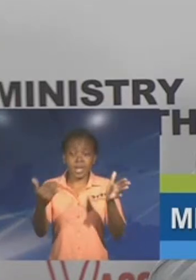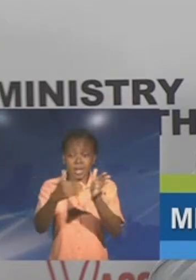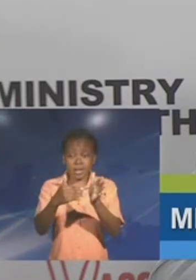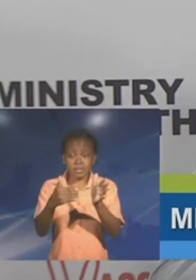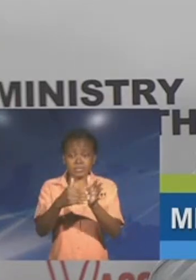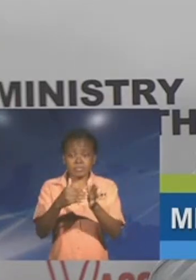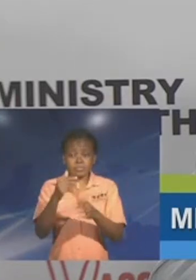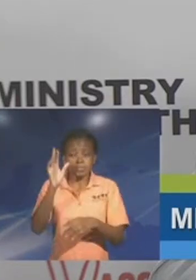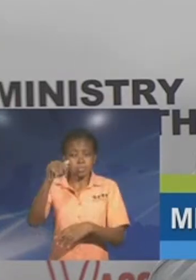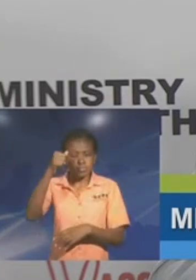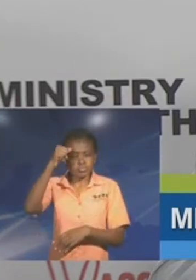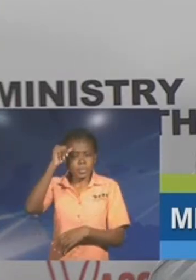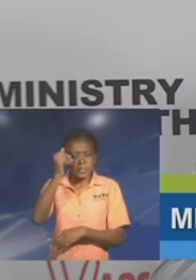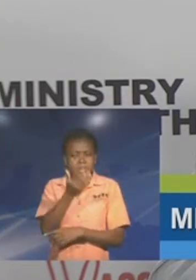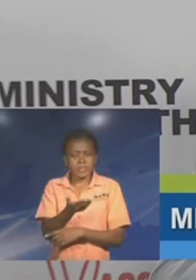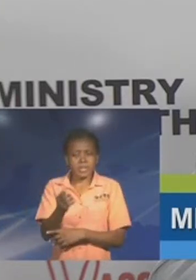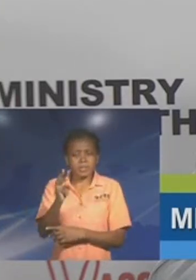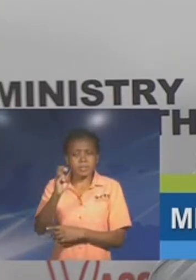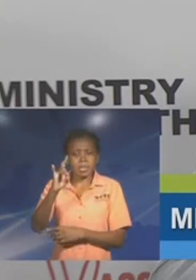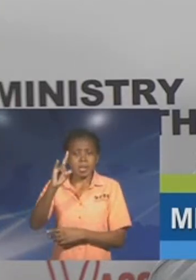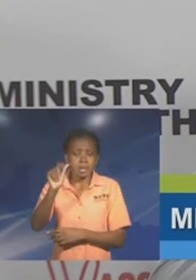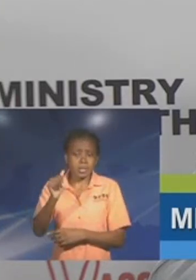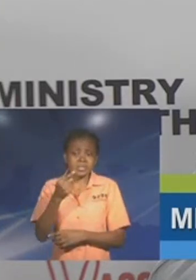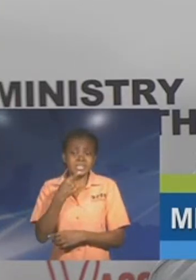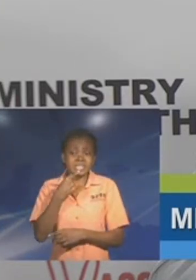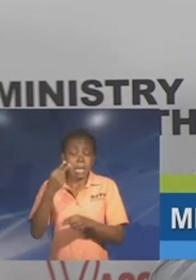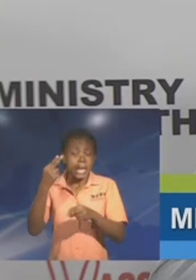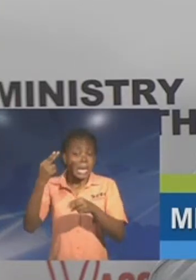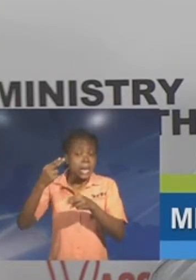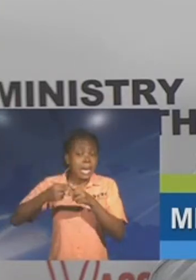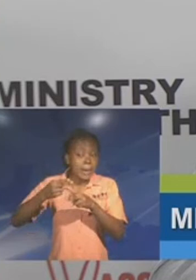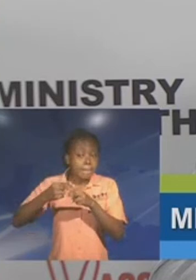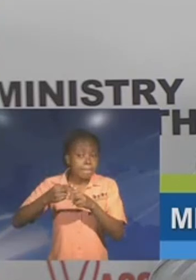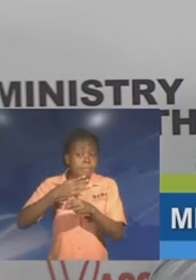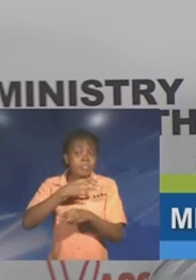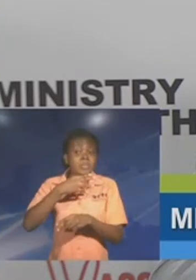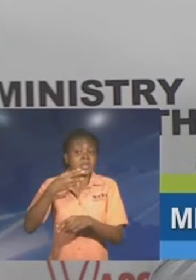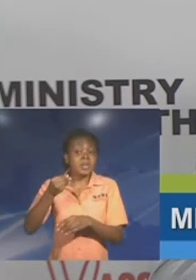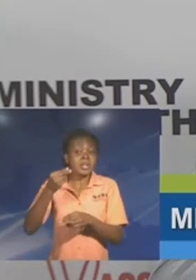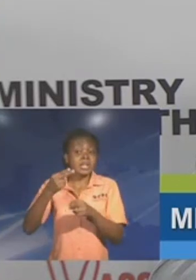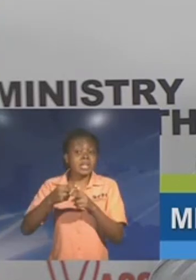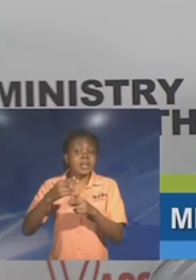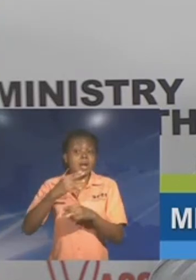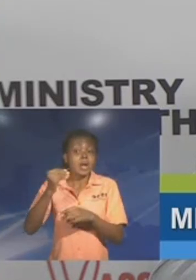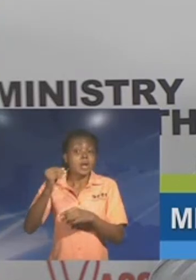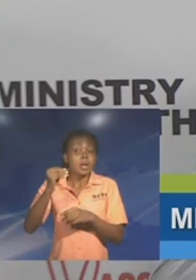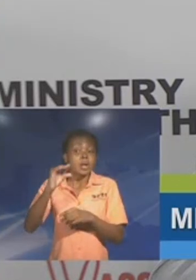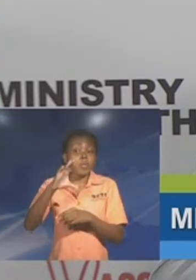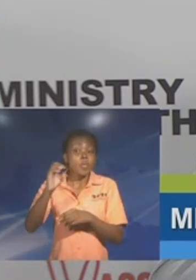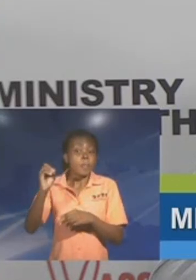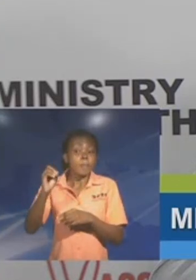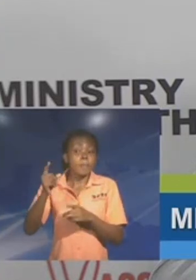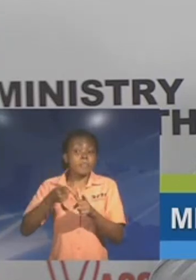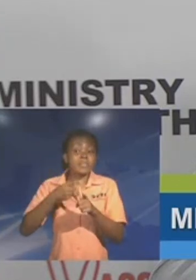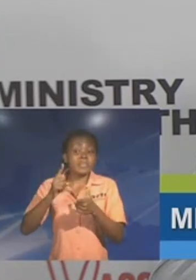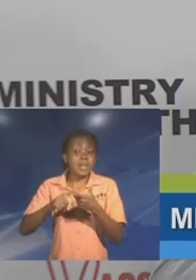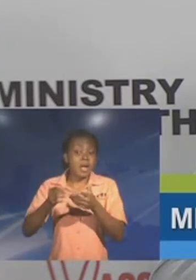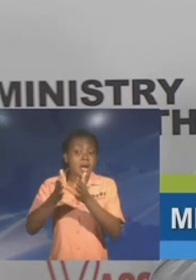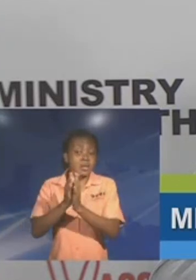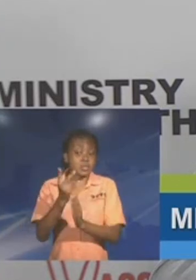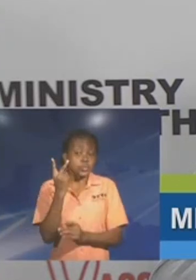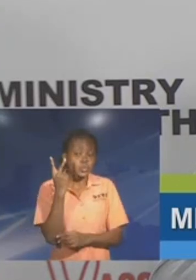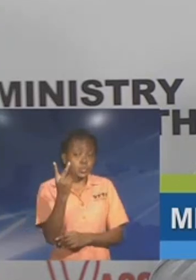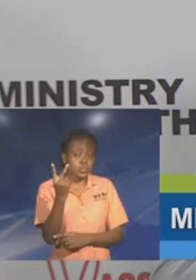media representatives to state your name and the name of the media house that you represent before asking no more than 2